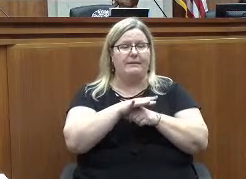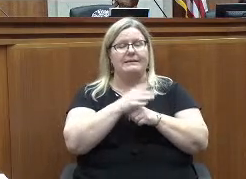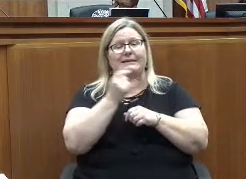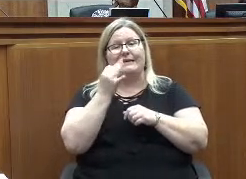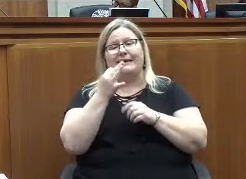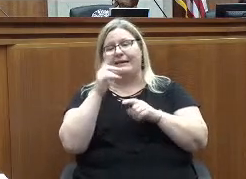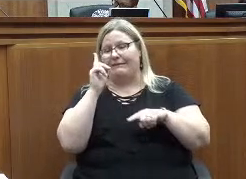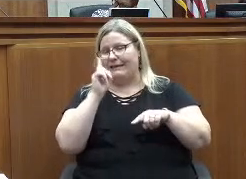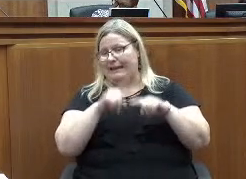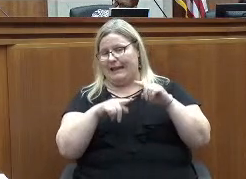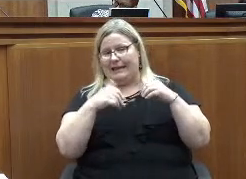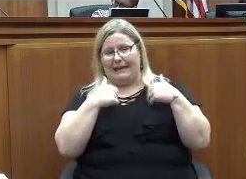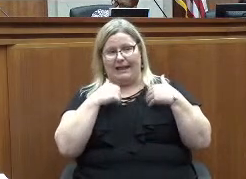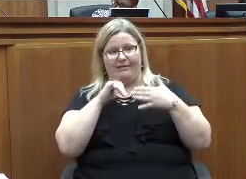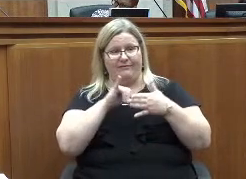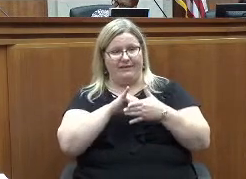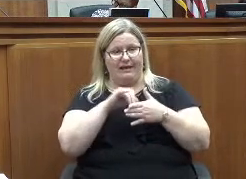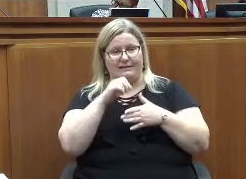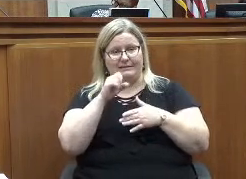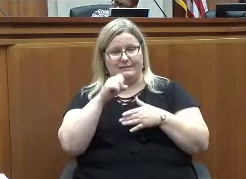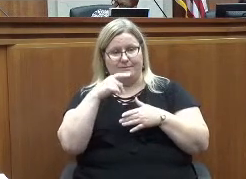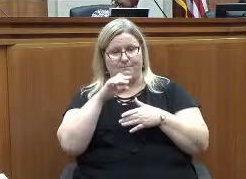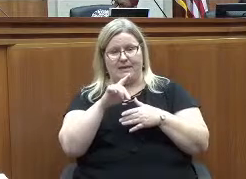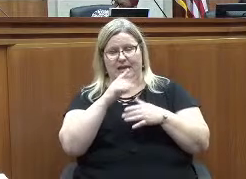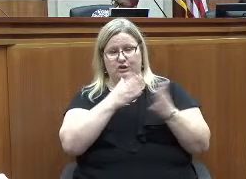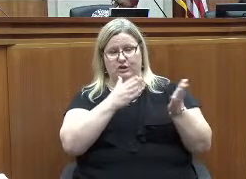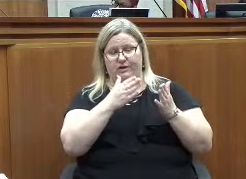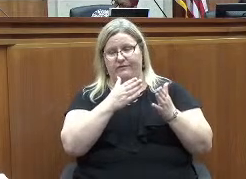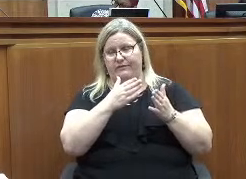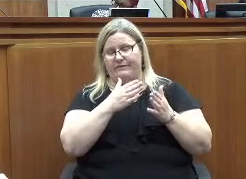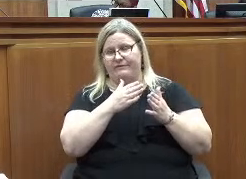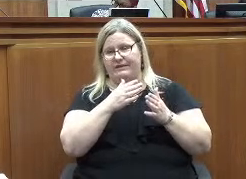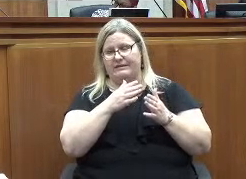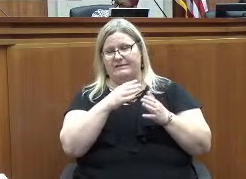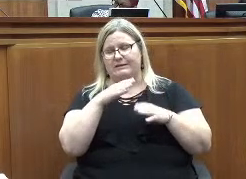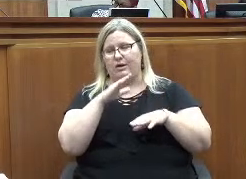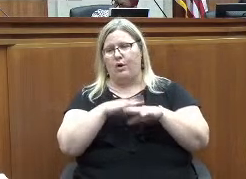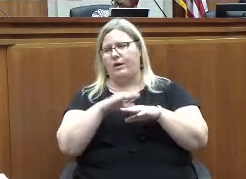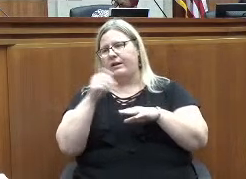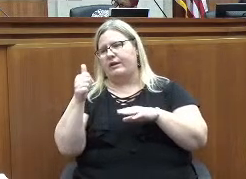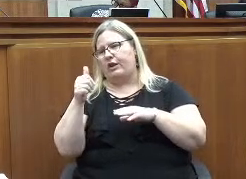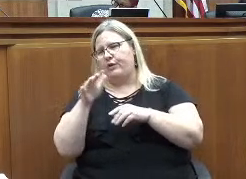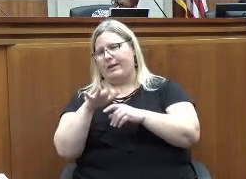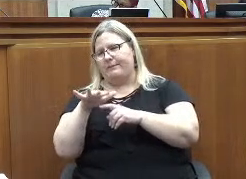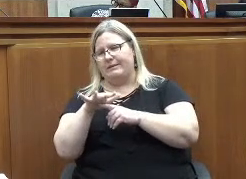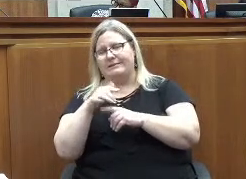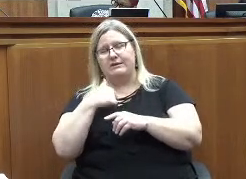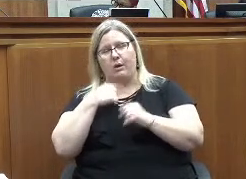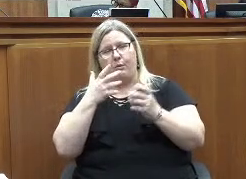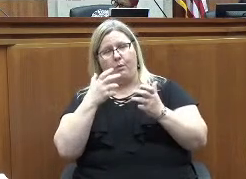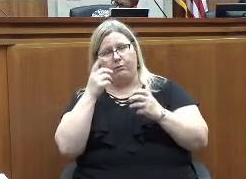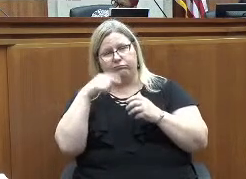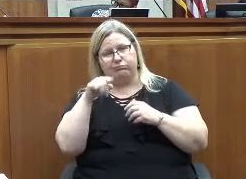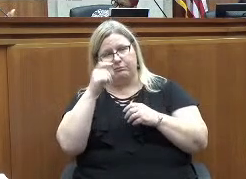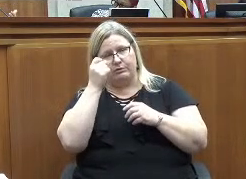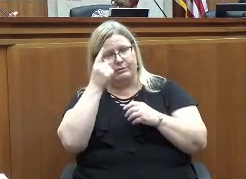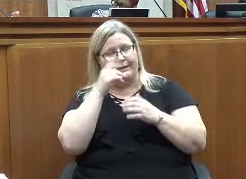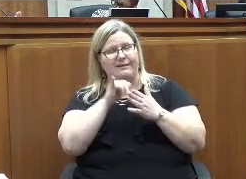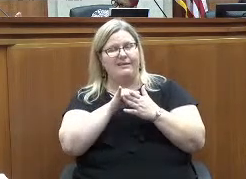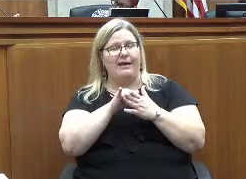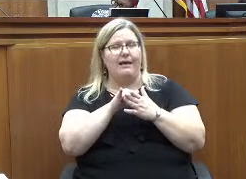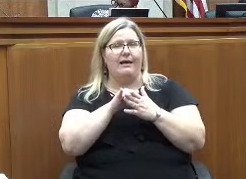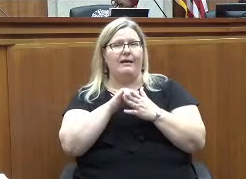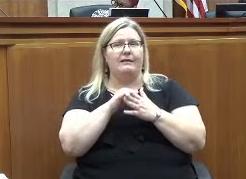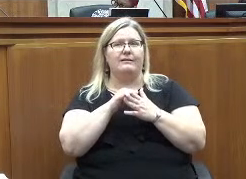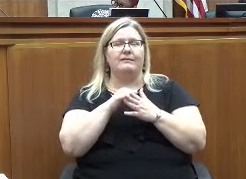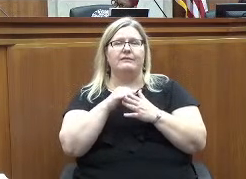if they cannot have that SPED service at another campus. So I just want you to understand that these things,